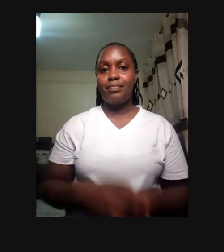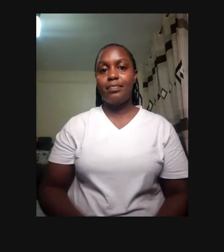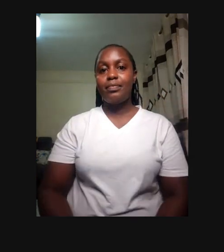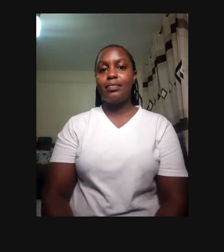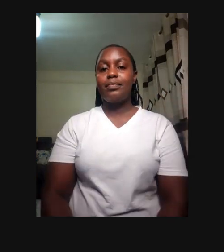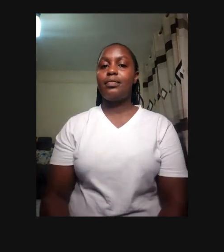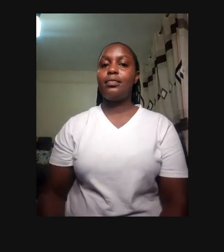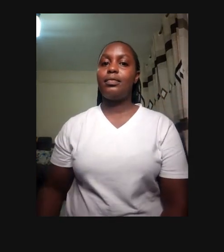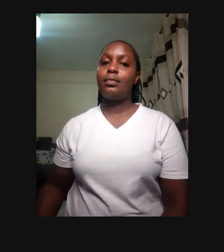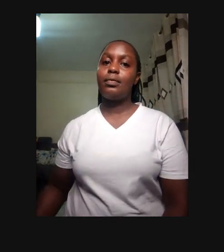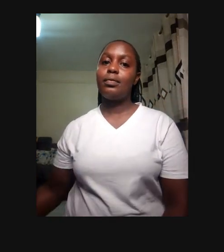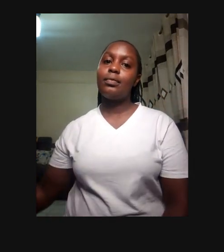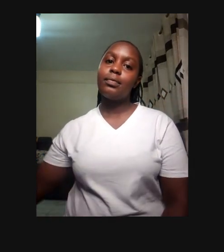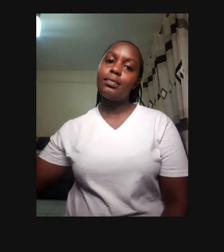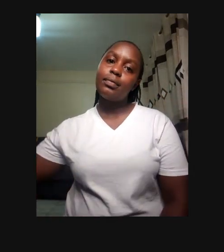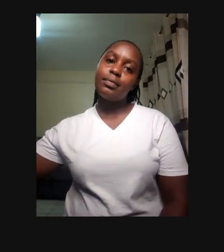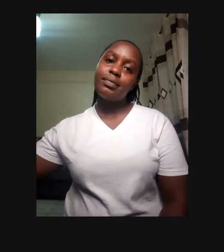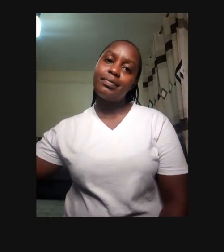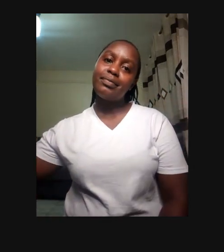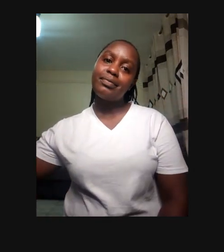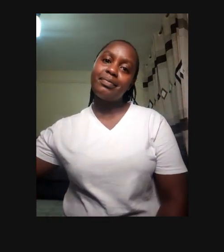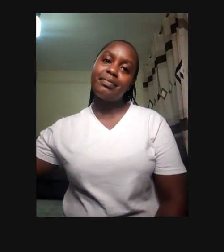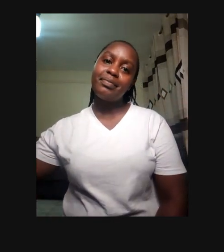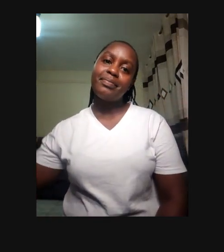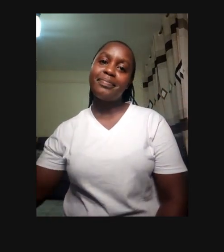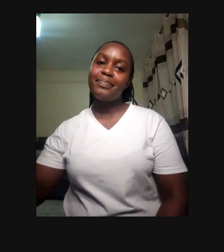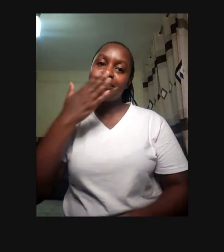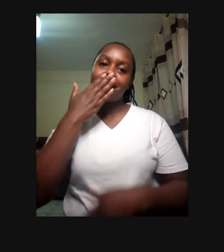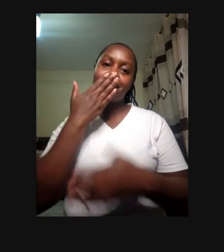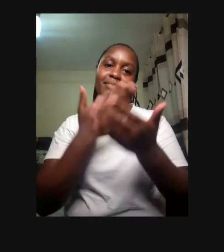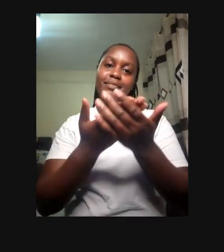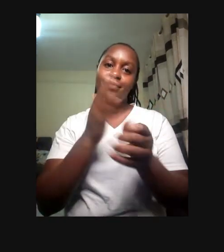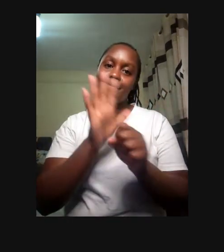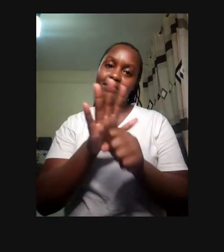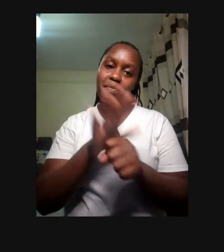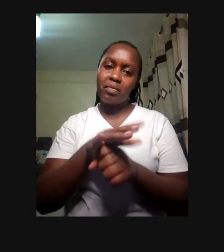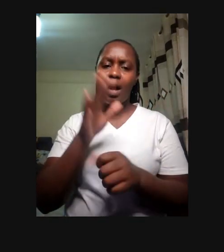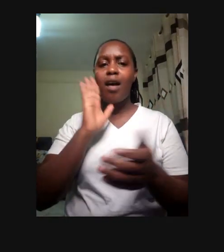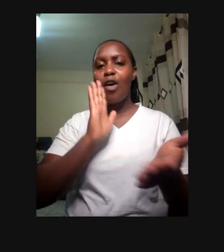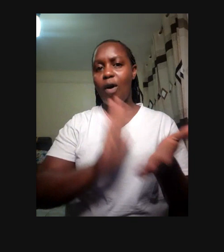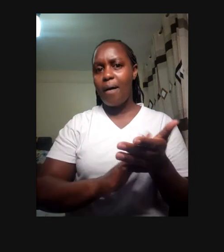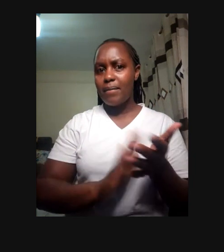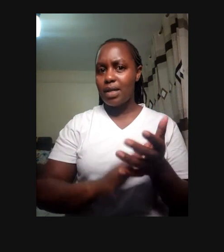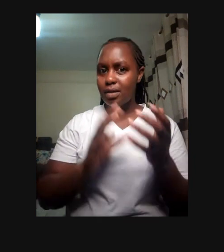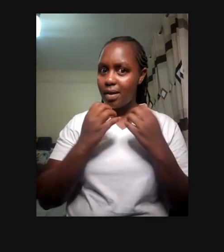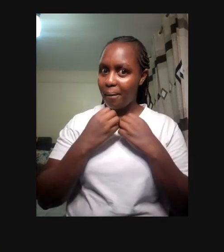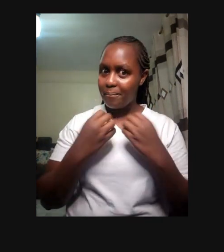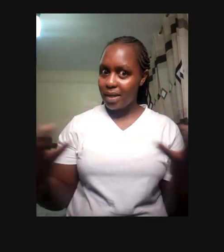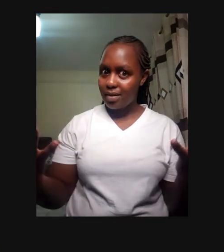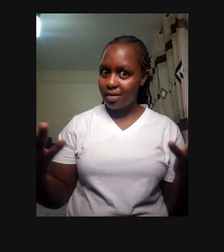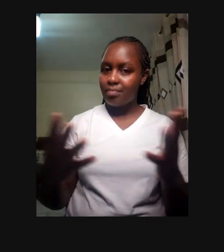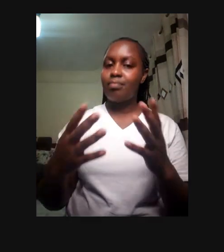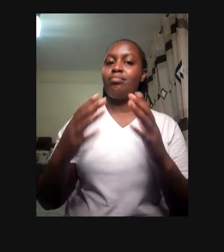Thank you so much. I am seeing a lot of comments. The session is very